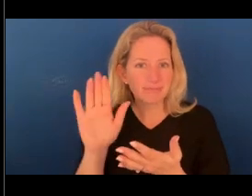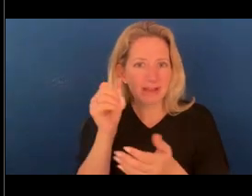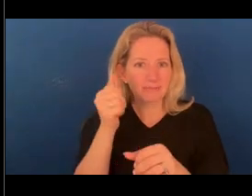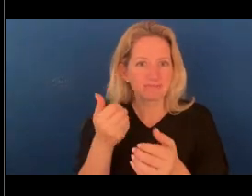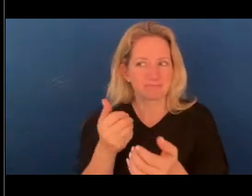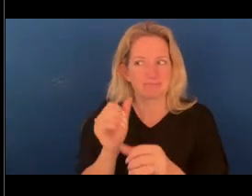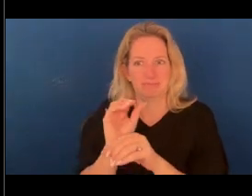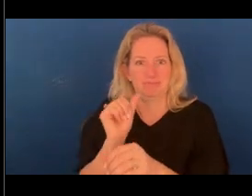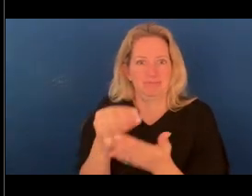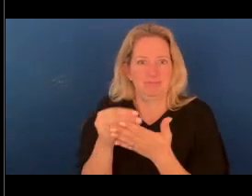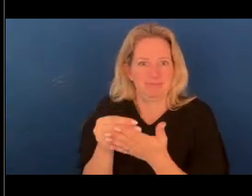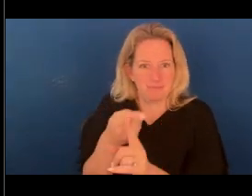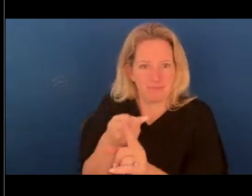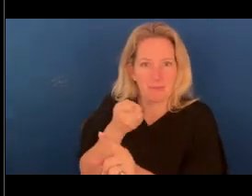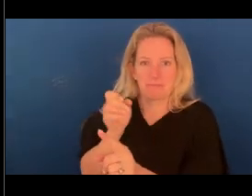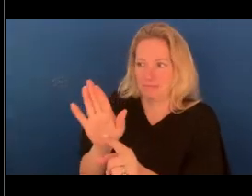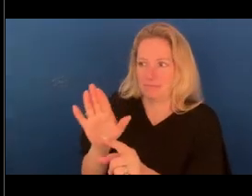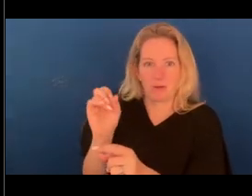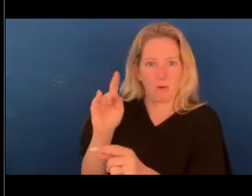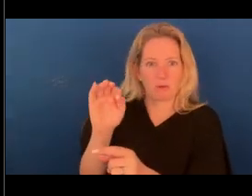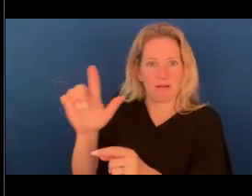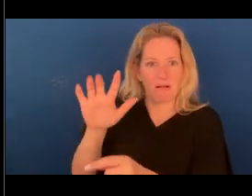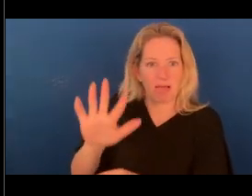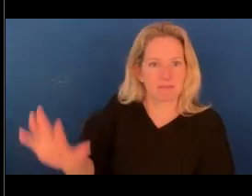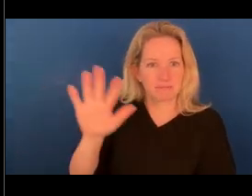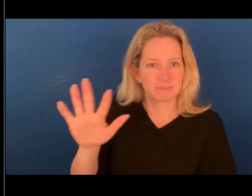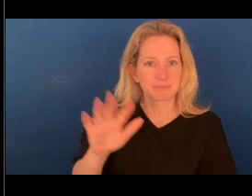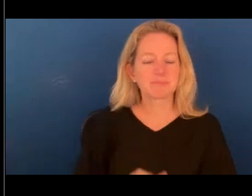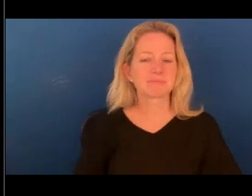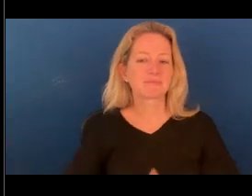much. I look forward to hearing your talks as we go through the meeting.